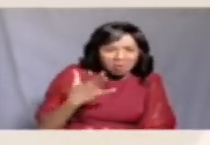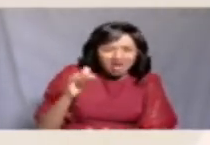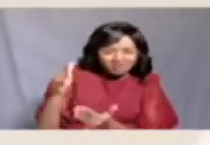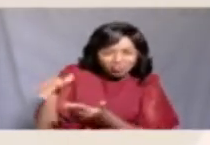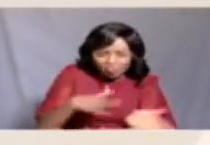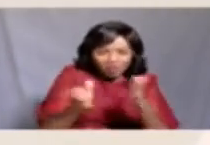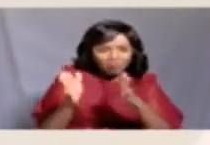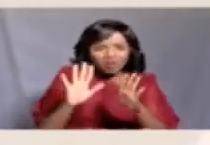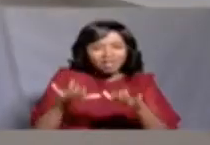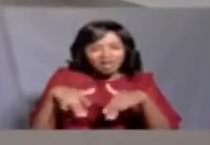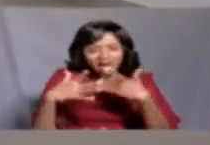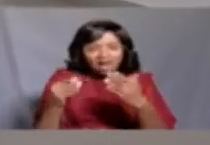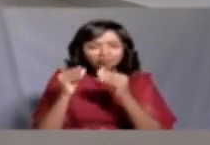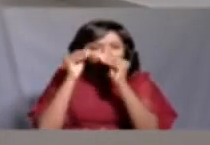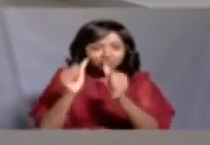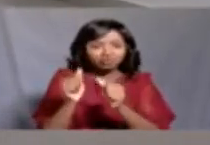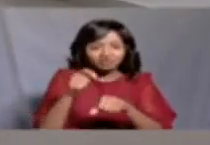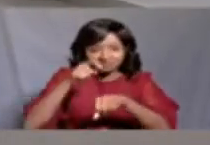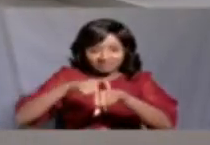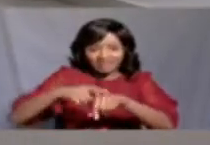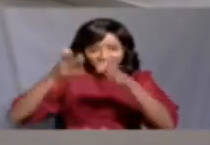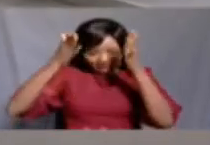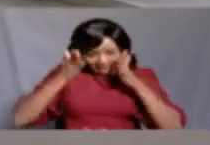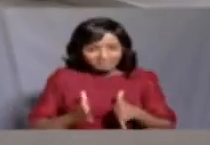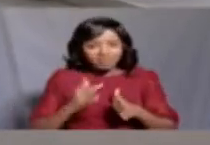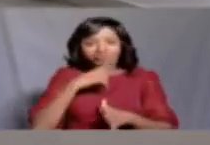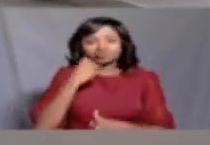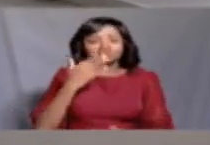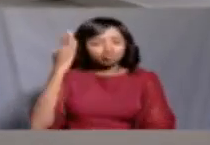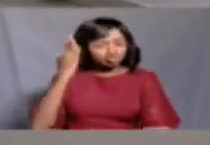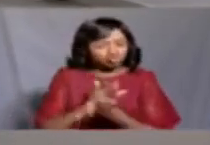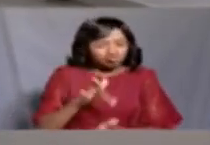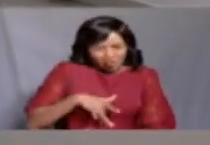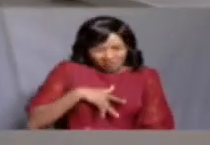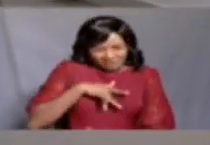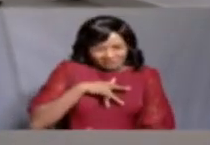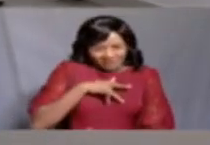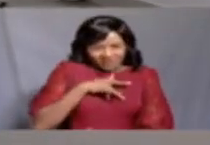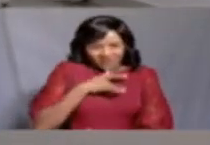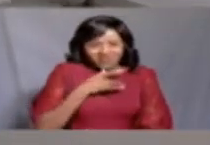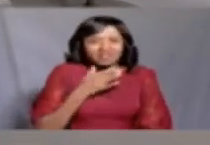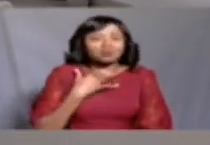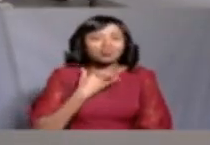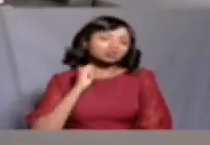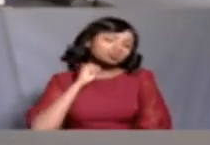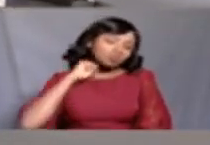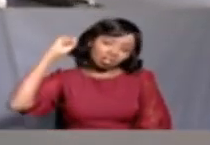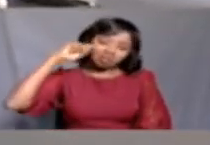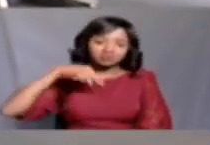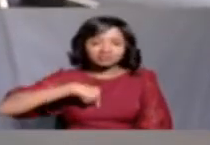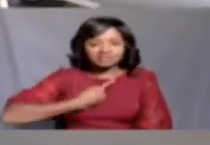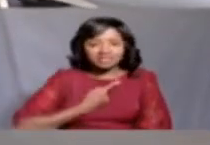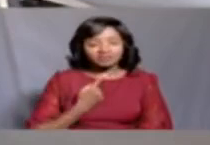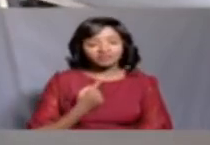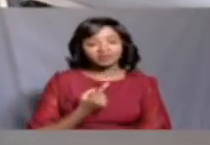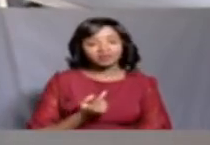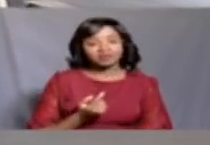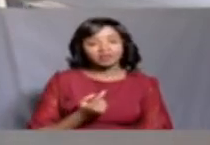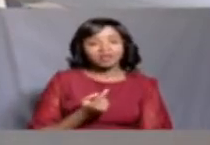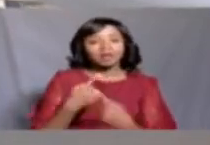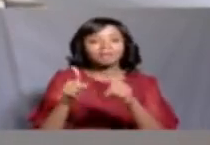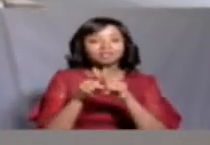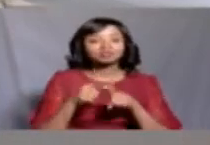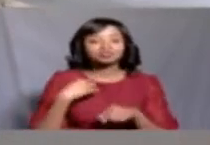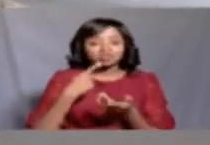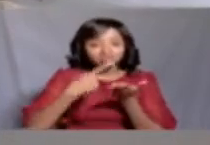of what to do with somebody who is in the middle of a crisis, like a suicide crisis? And to just touch on what we're talking